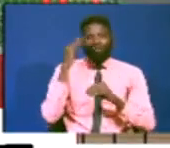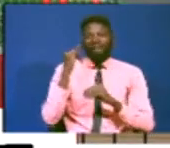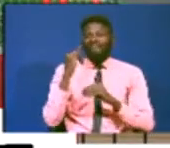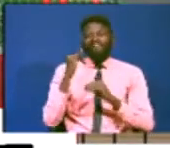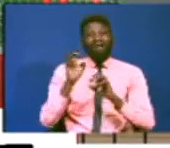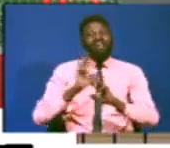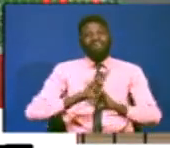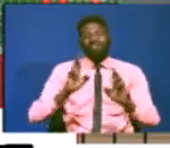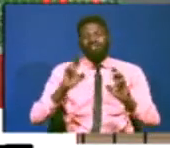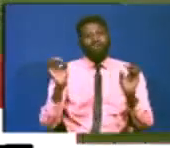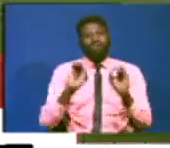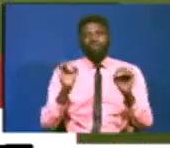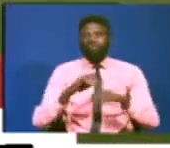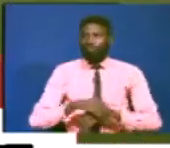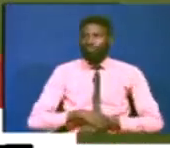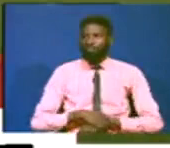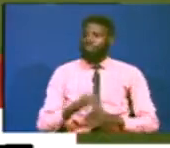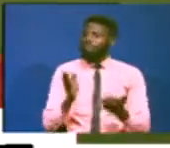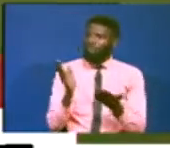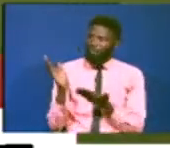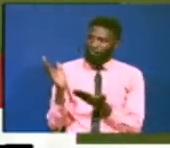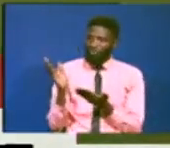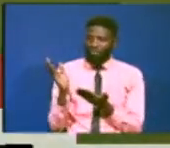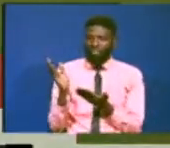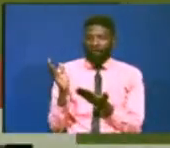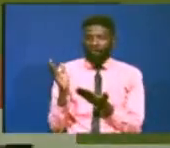Fez Stadium in Fez City, my name is Dismas Otuke.